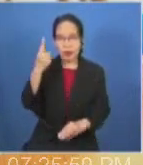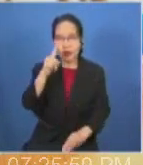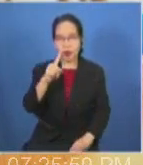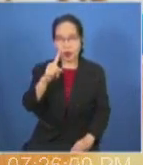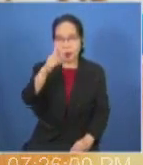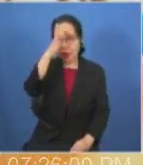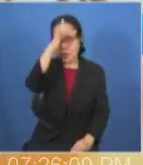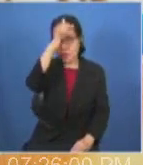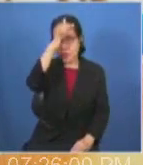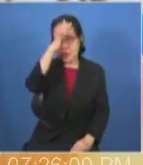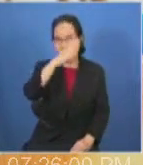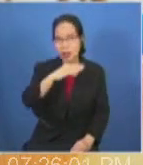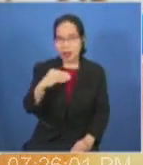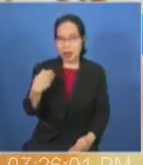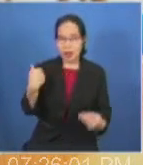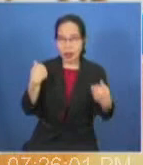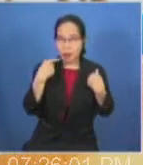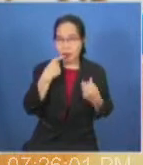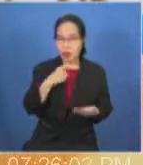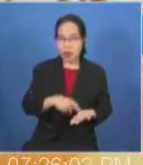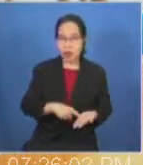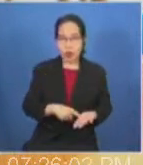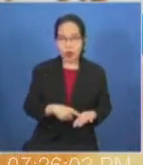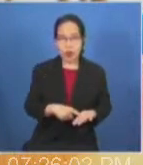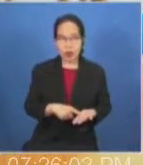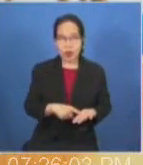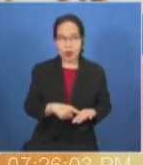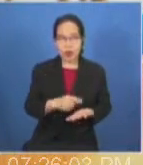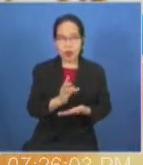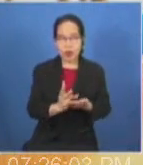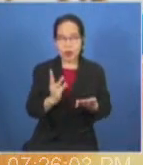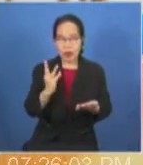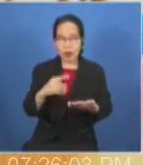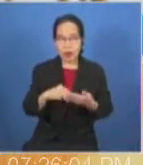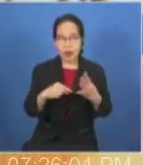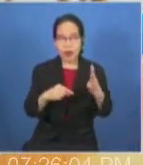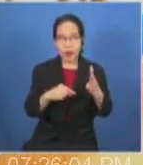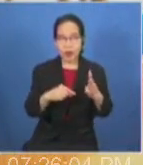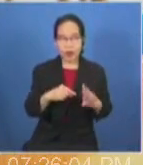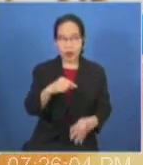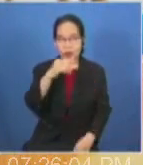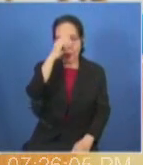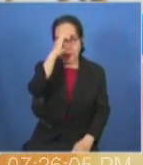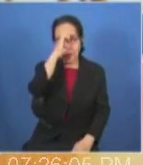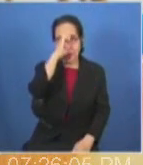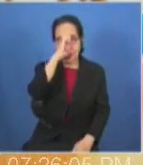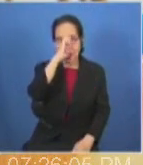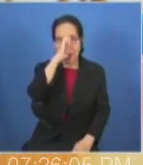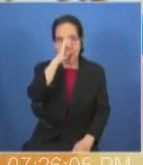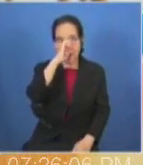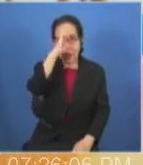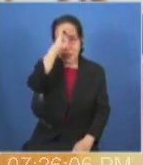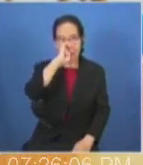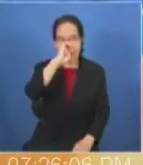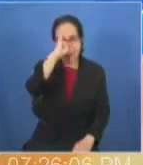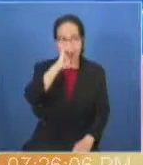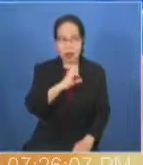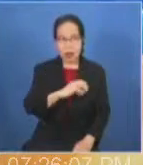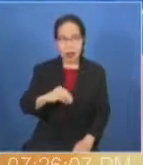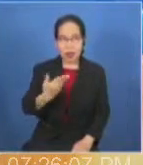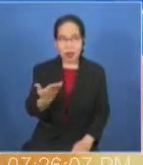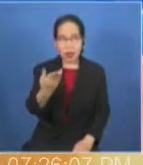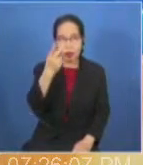What is the right behavior or attitude for a father? Because it says in Ephesians 6, verse